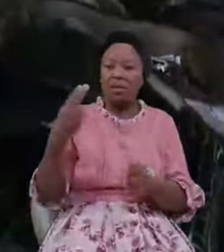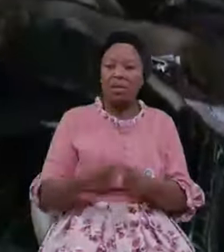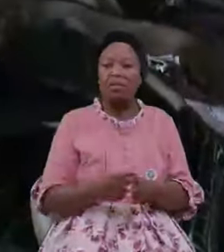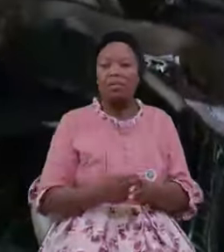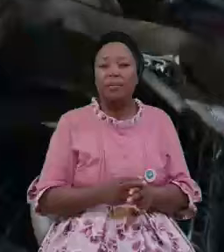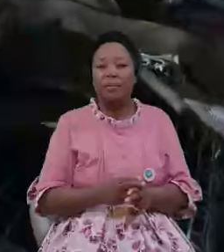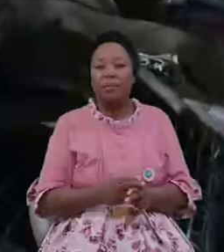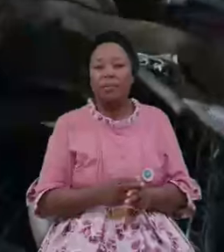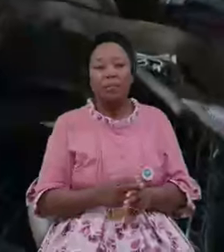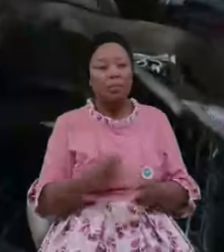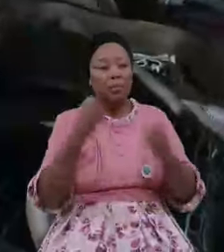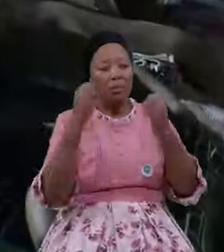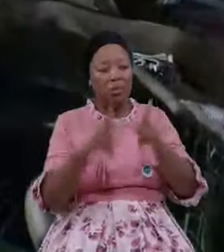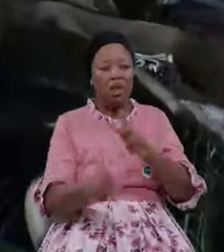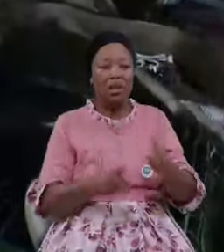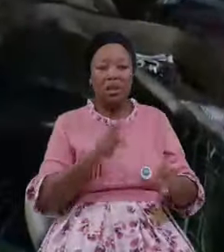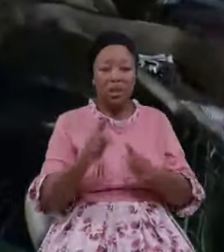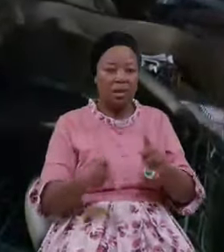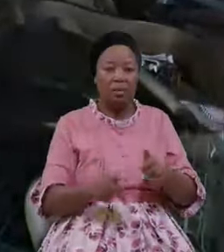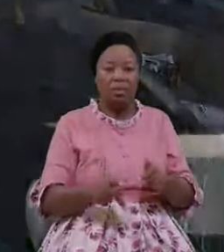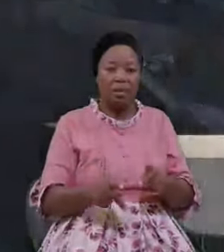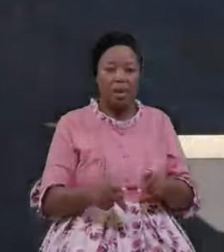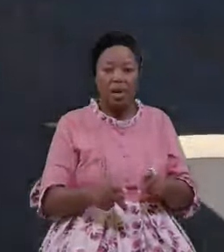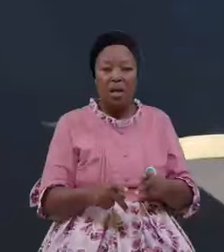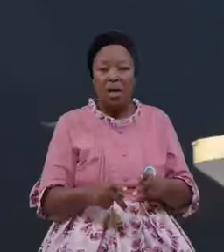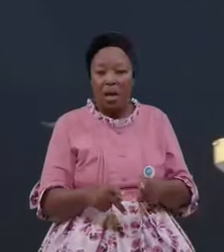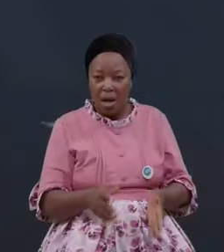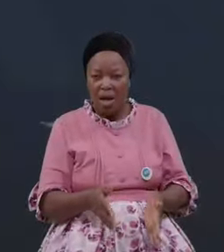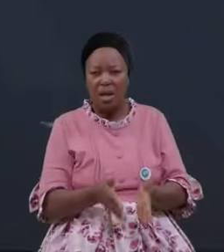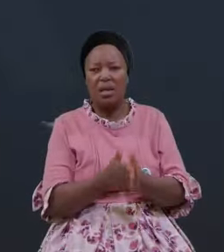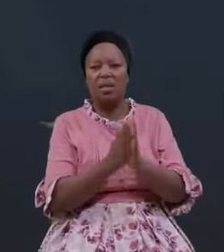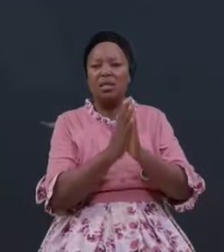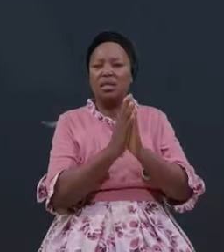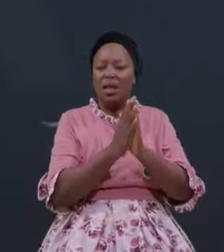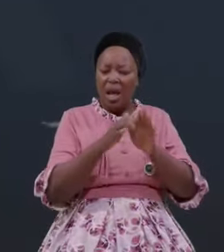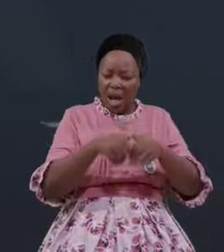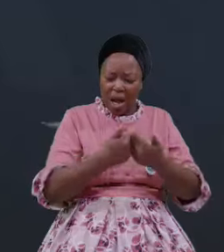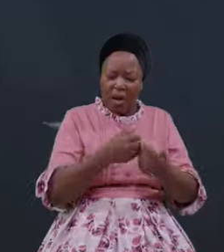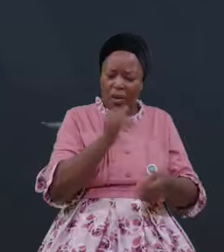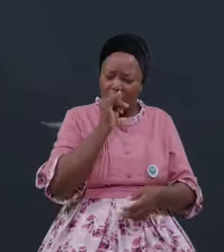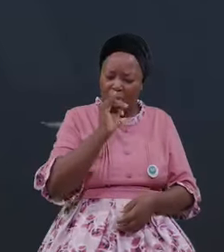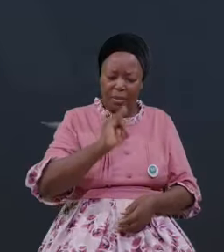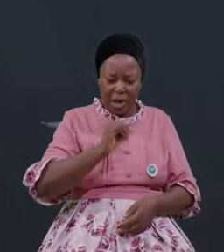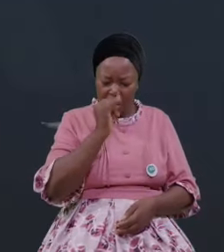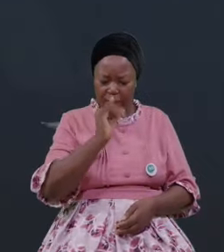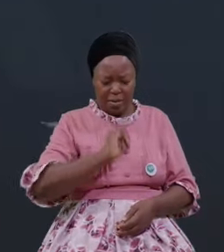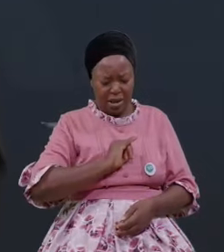Many people ask, how are you so sure that Jesus rose from the dead?